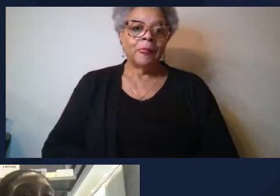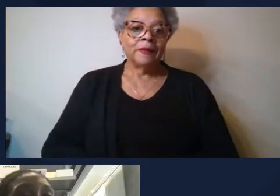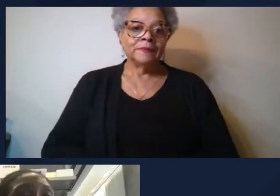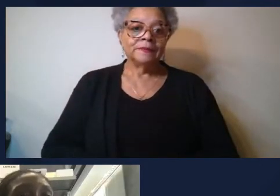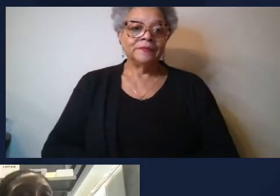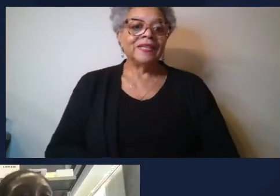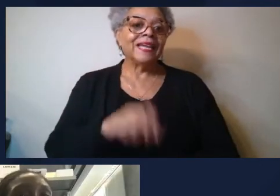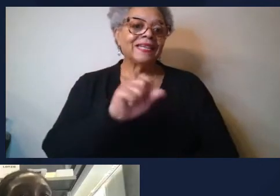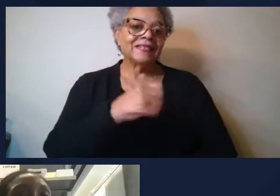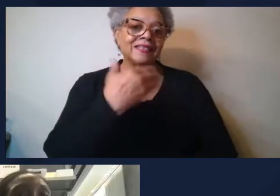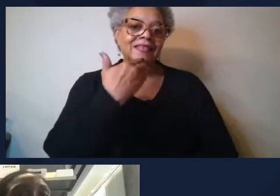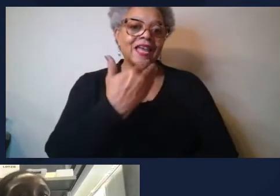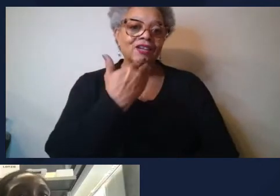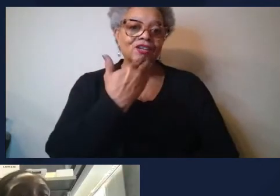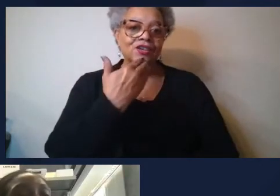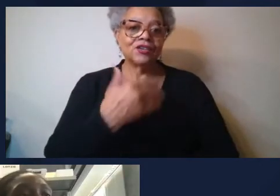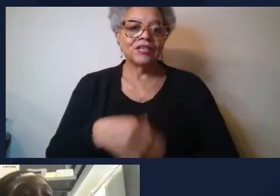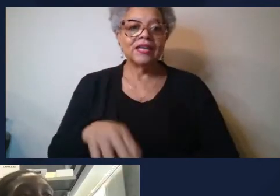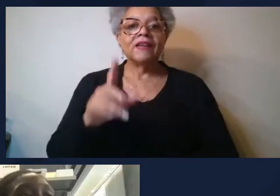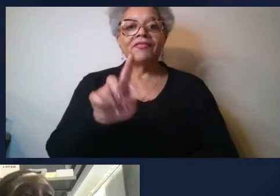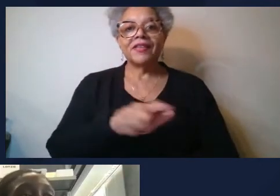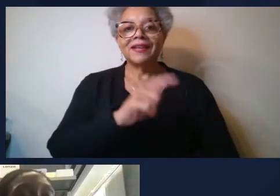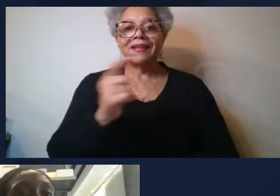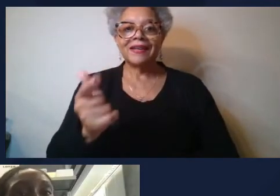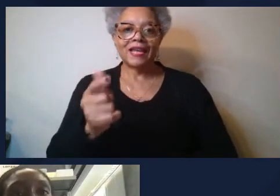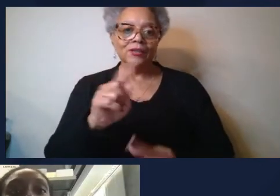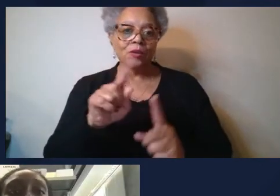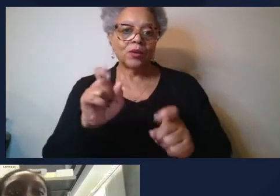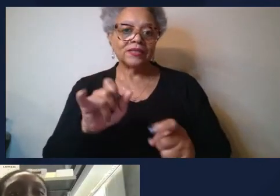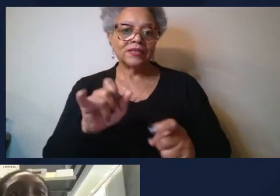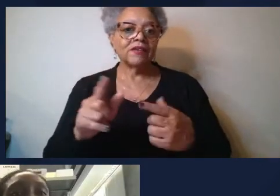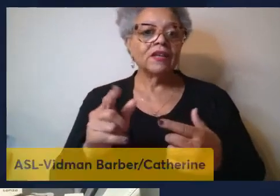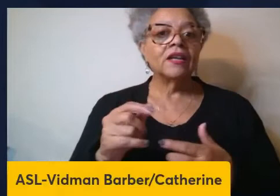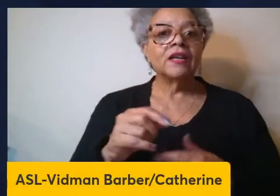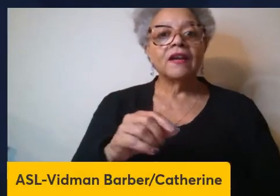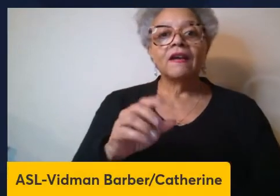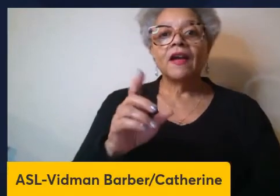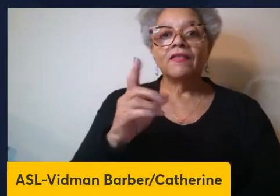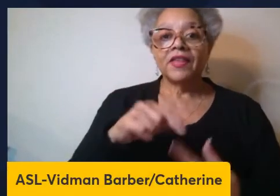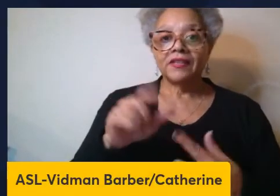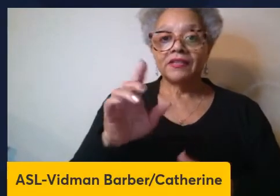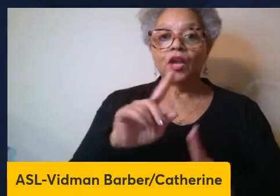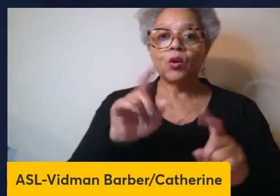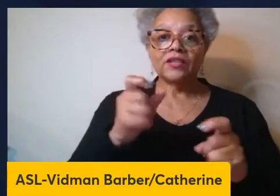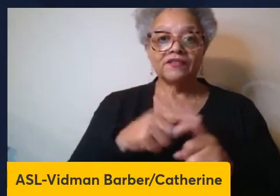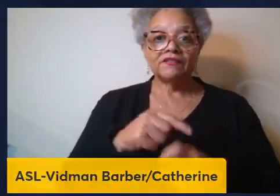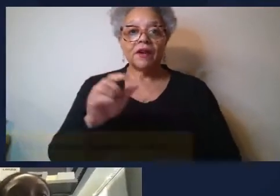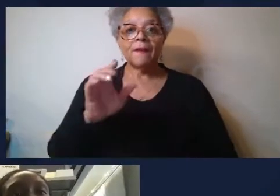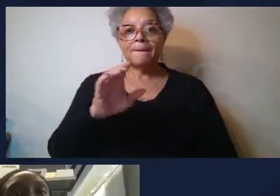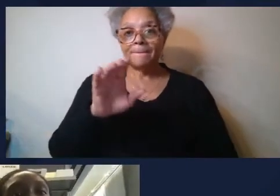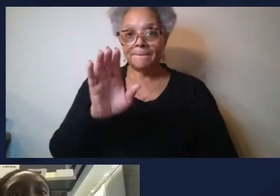Yes, thank you for answering Shayla's question. And then there's a question from Black and Immuno actually saying,